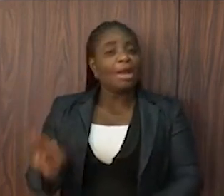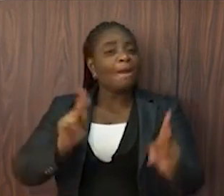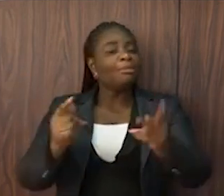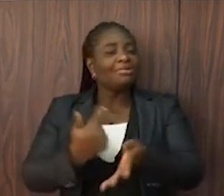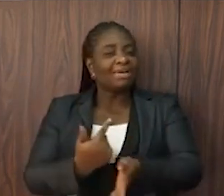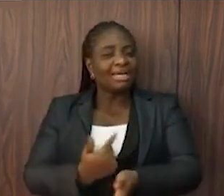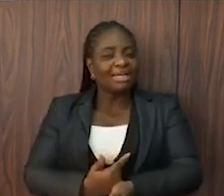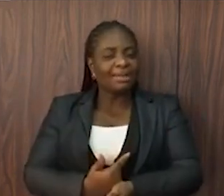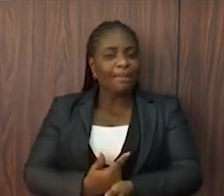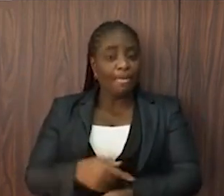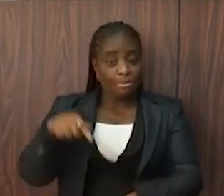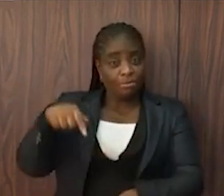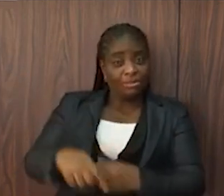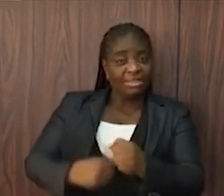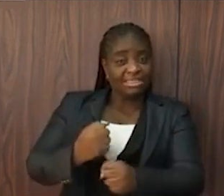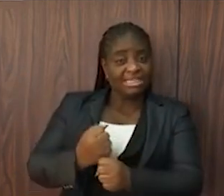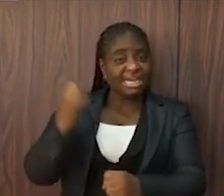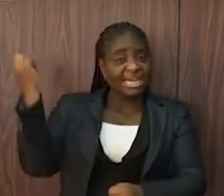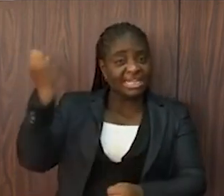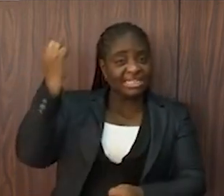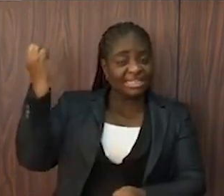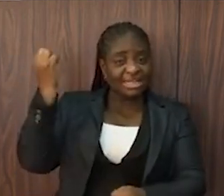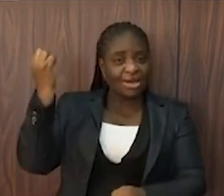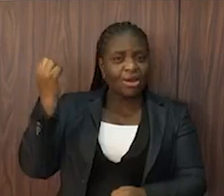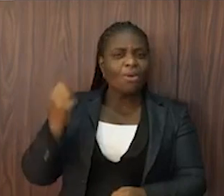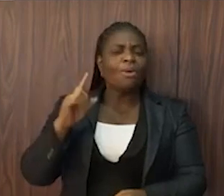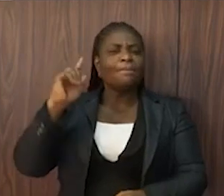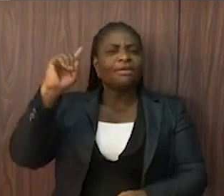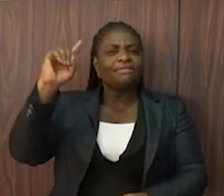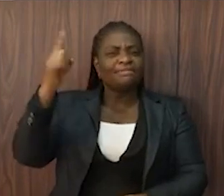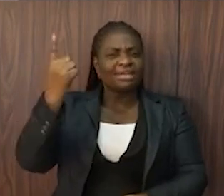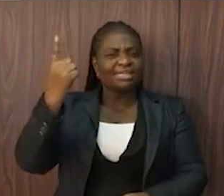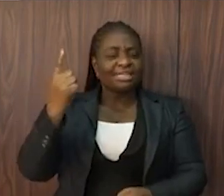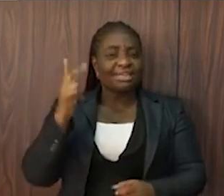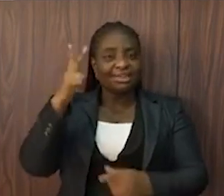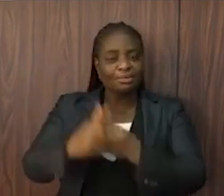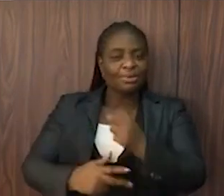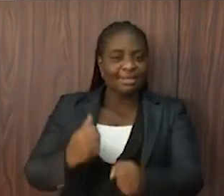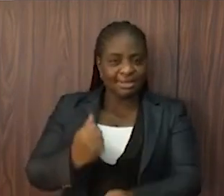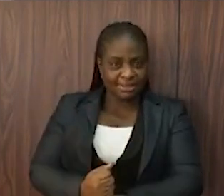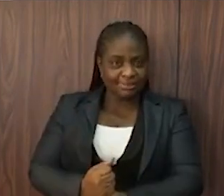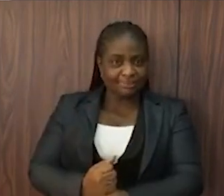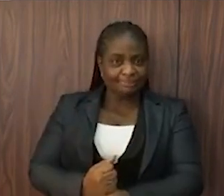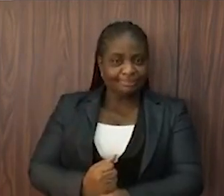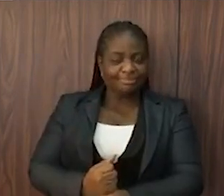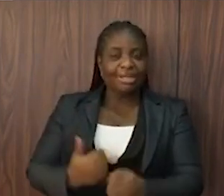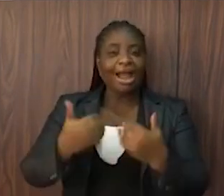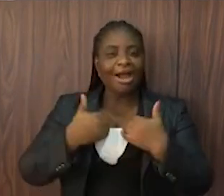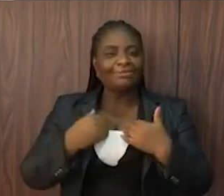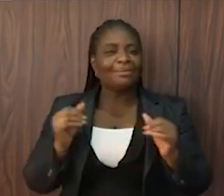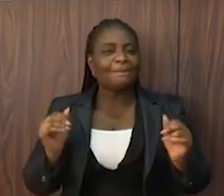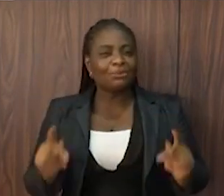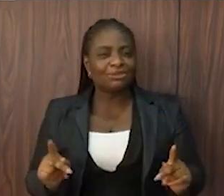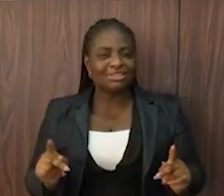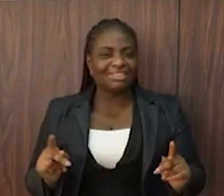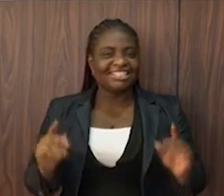Fellow Ghanaians, this year's Easter will be the first in 3 years that we're going to have the